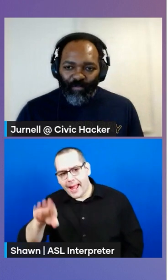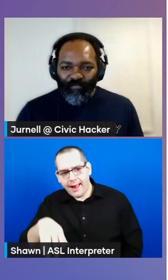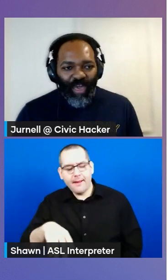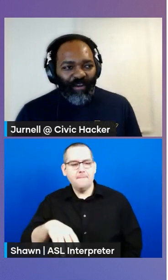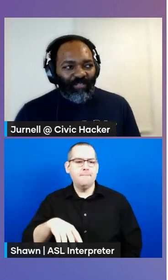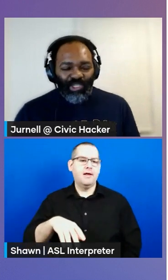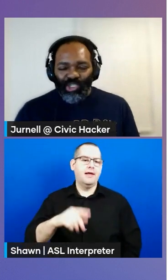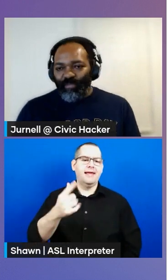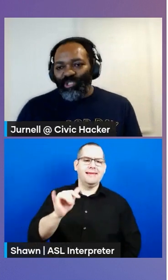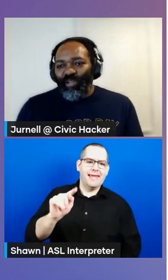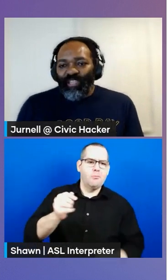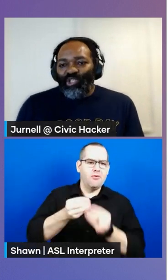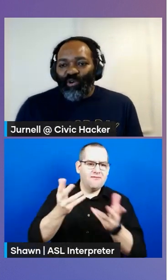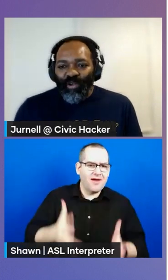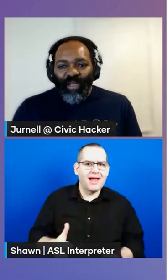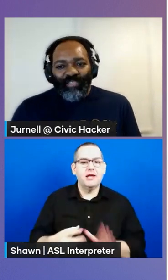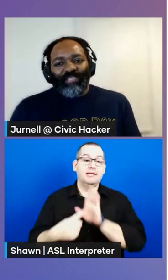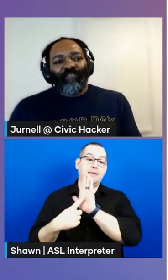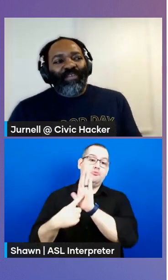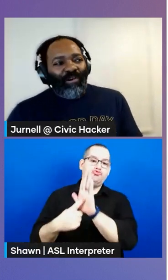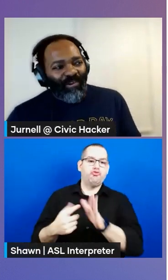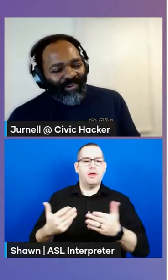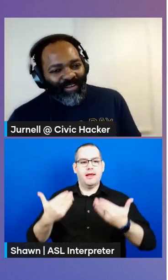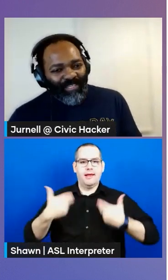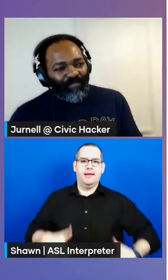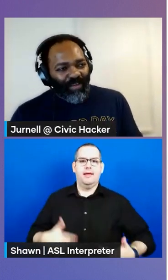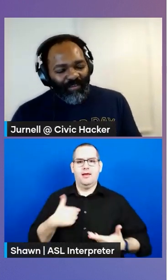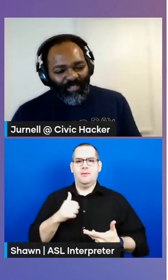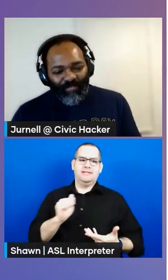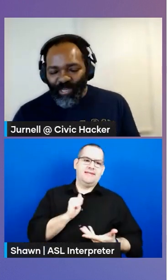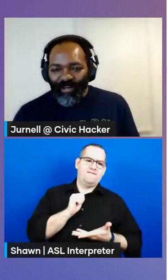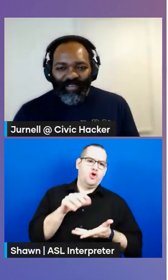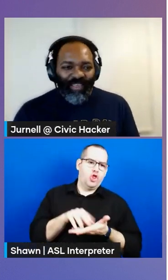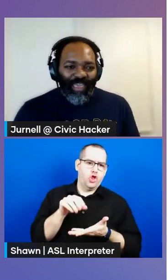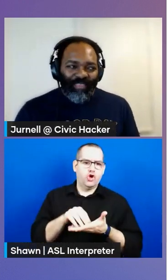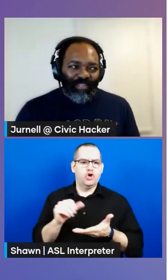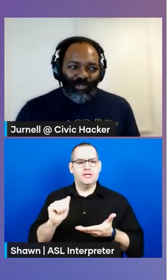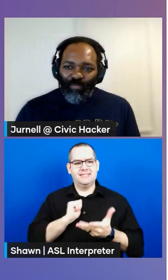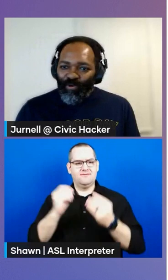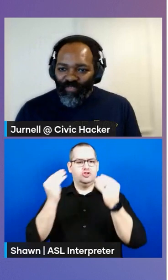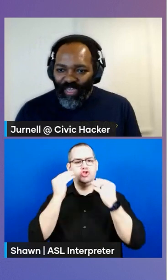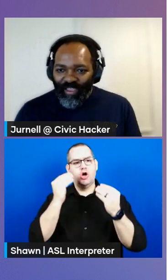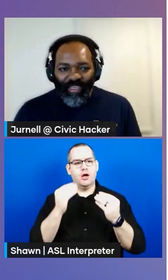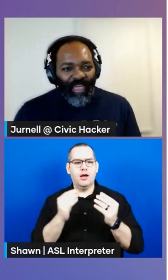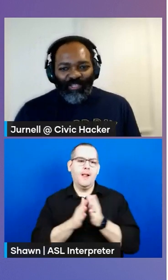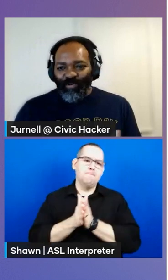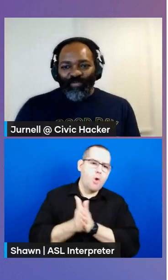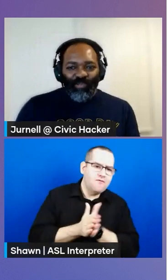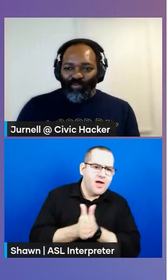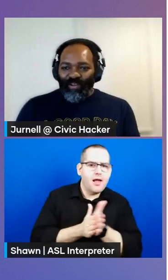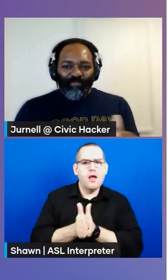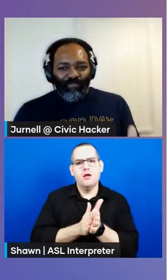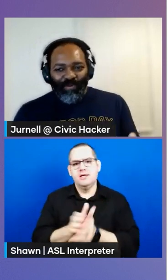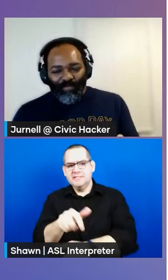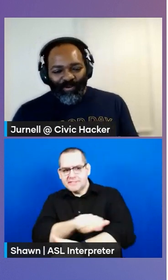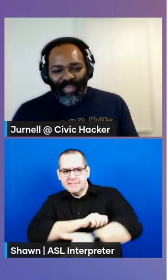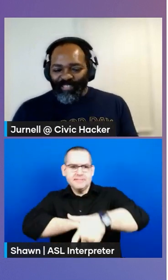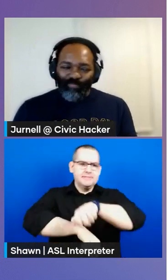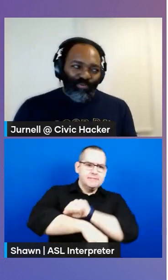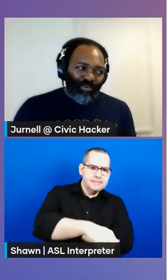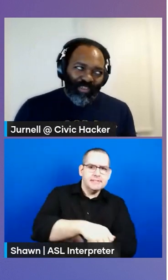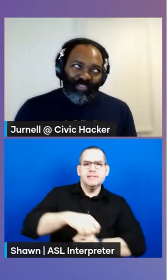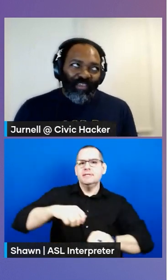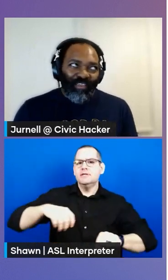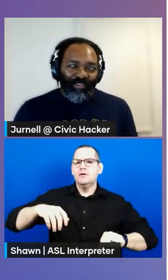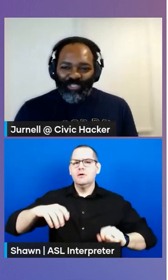other Git providers and demonstrating that you're a self-learner, self-taught, and that you're motivated, and you're supposed to be building out